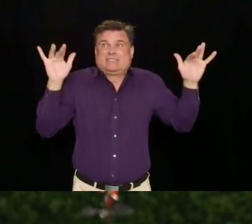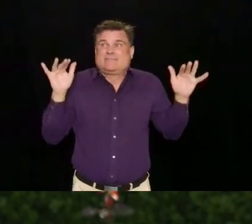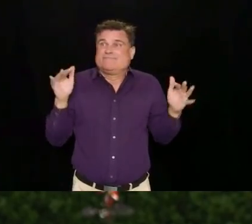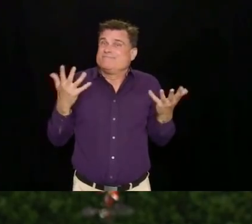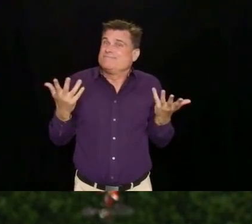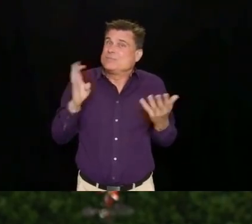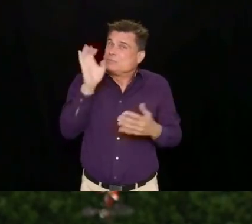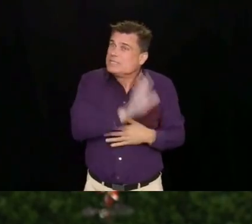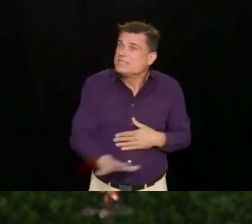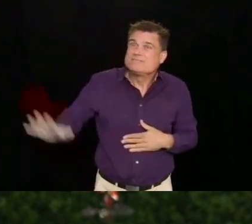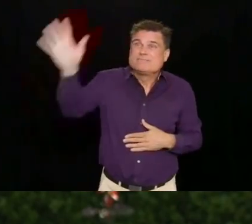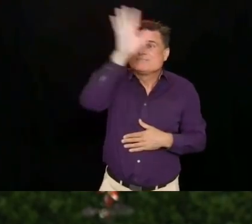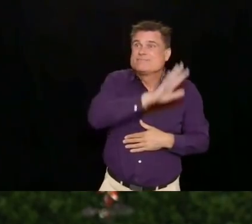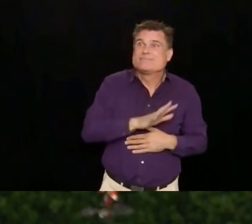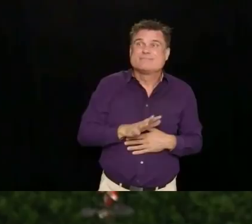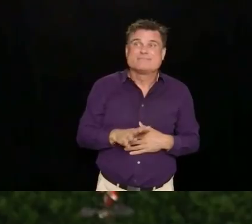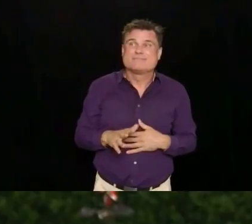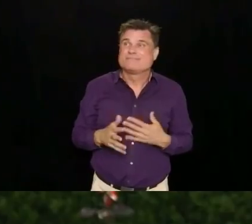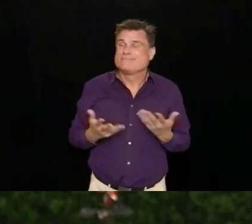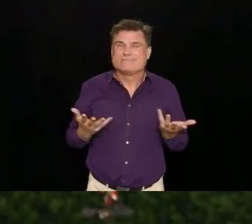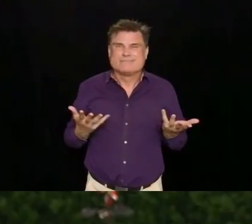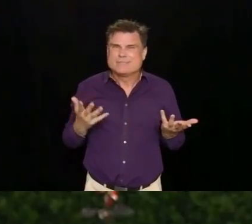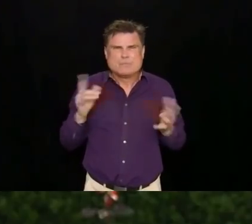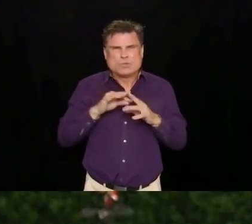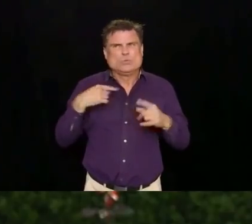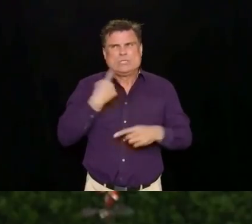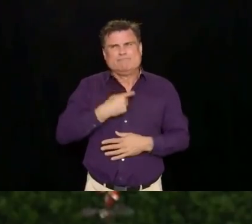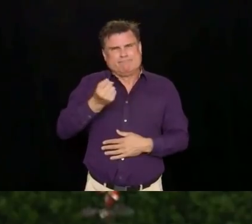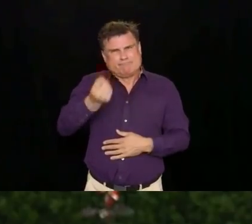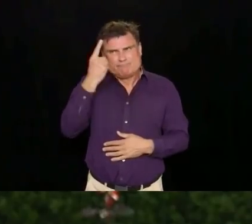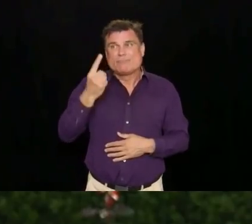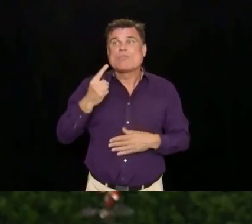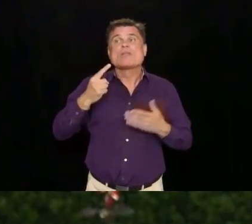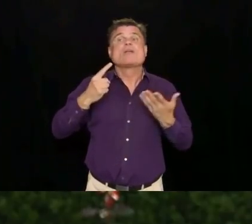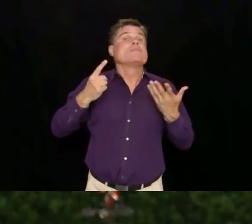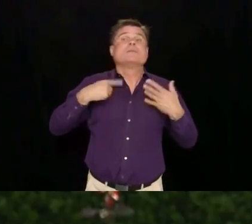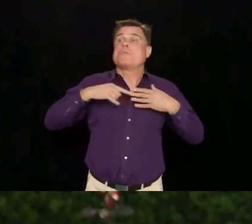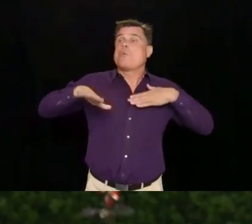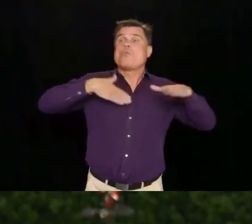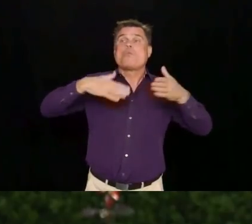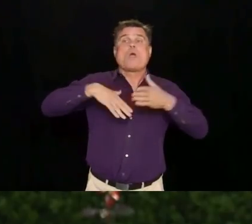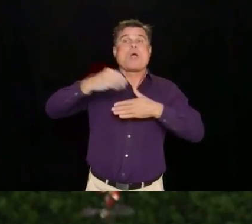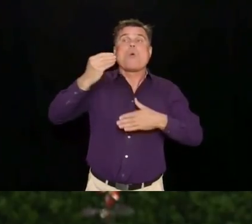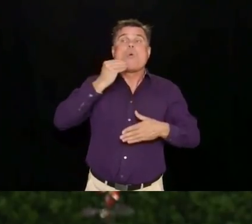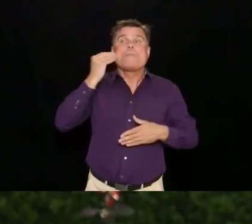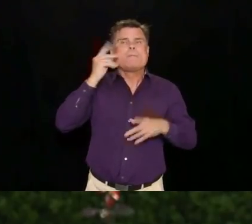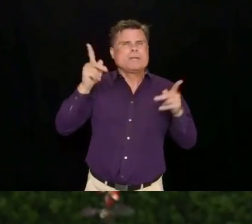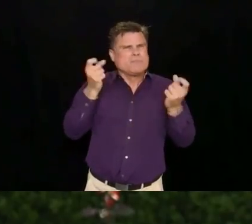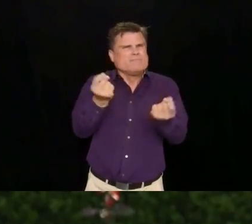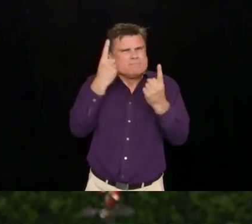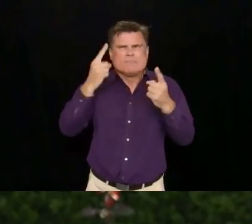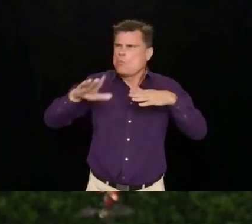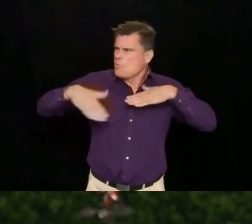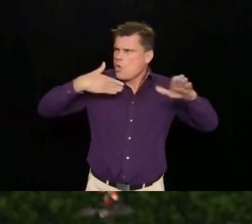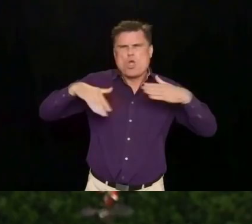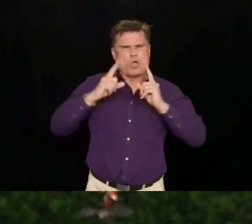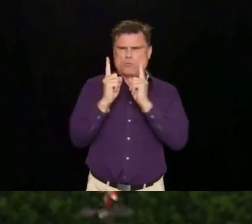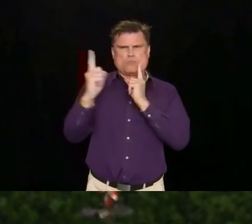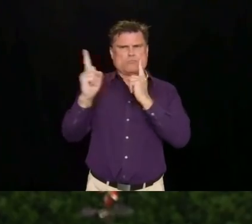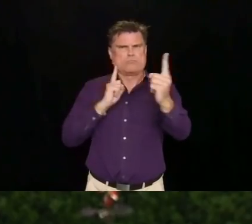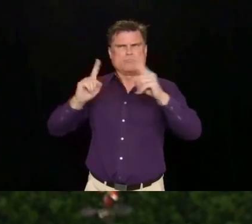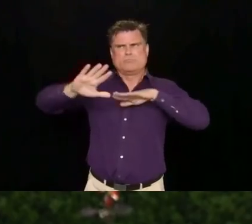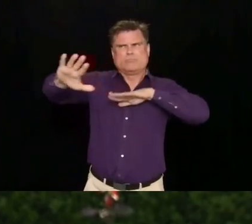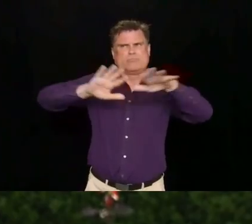overwhelmingly, especially when I walk around Vancouver Kingsway, Keith, people are responding very positively to this. But we have to